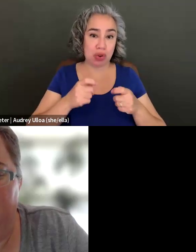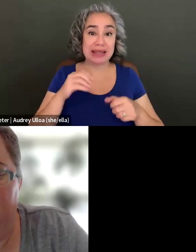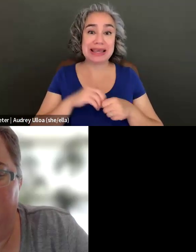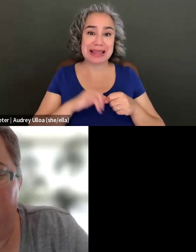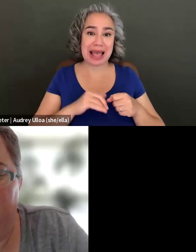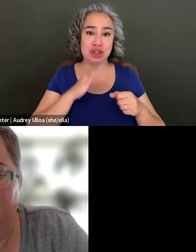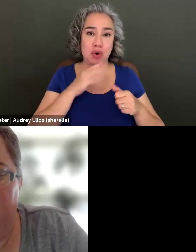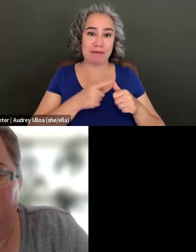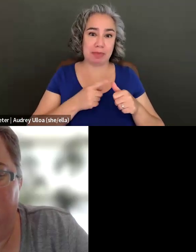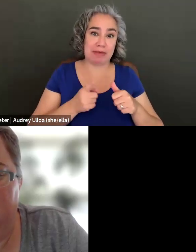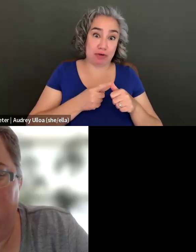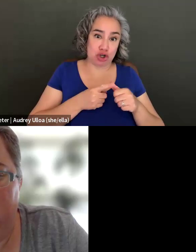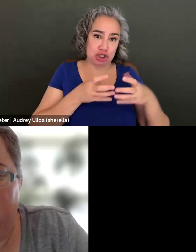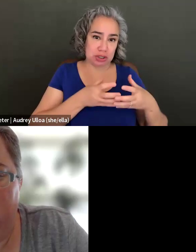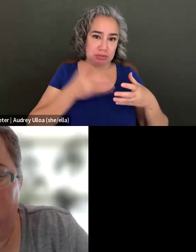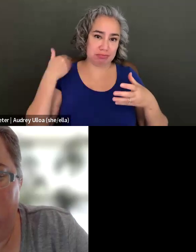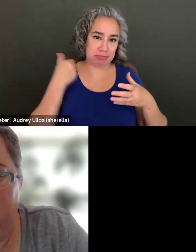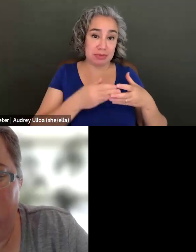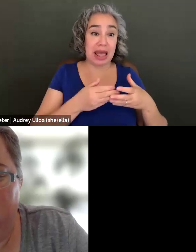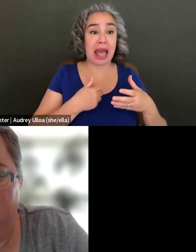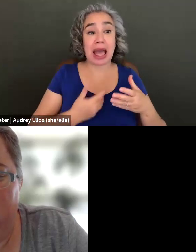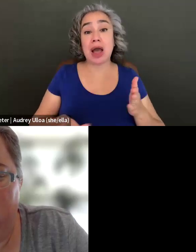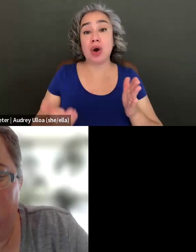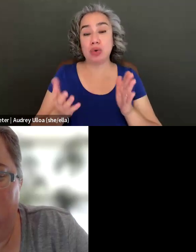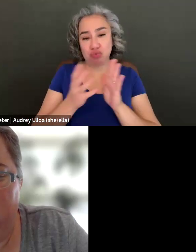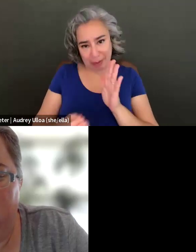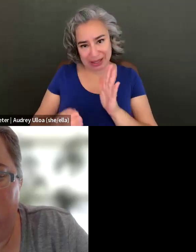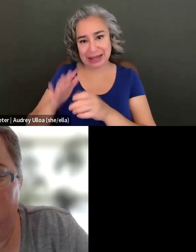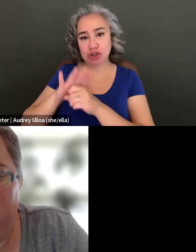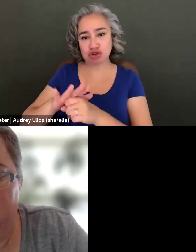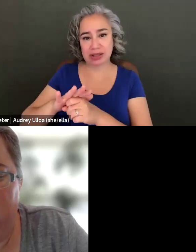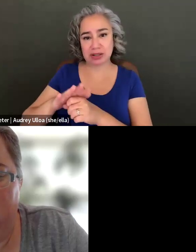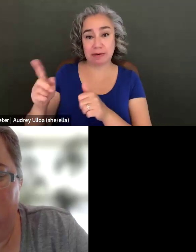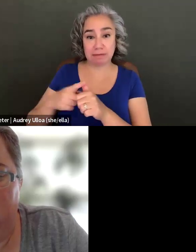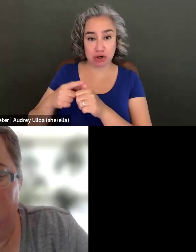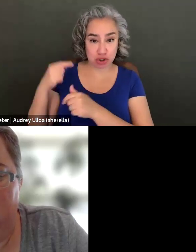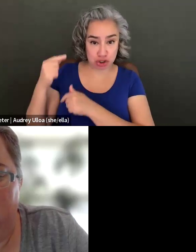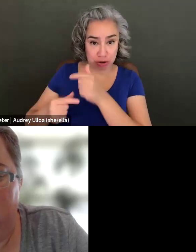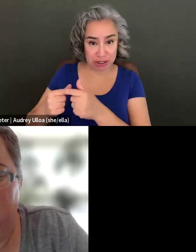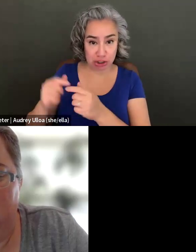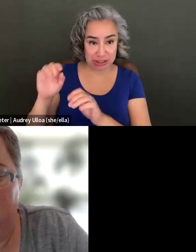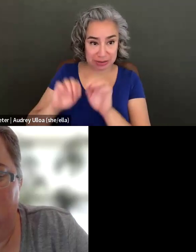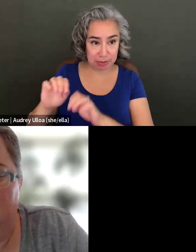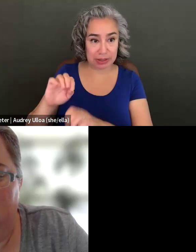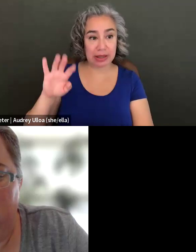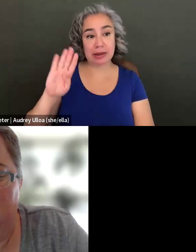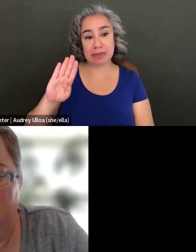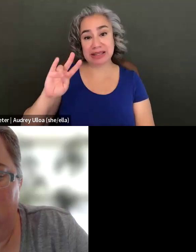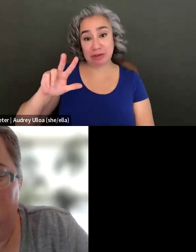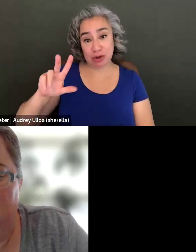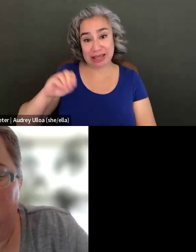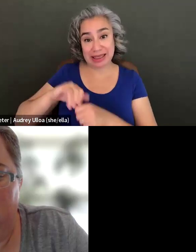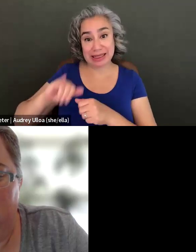soil. Additionally, I replicated the stress from the first generation experiment and grew B73 in this